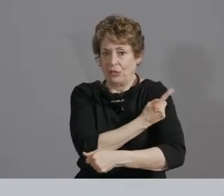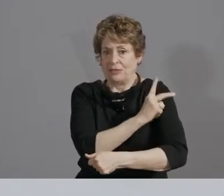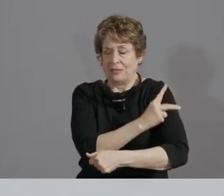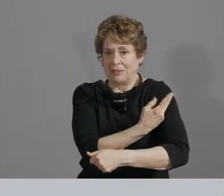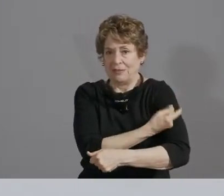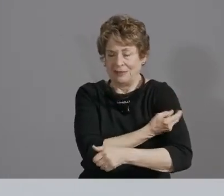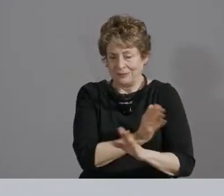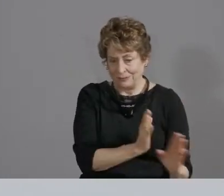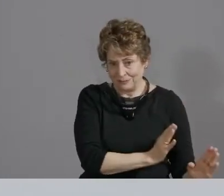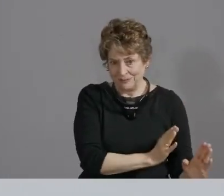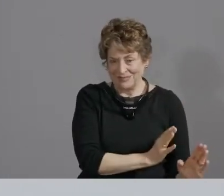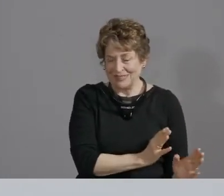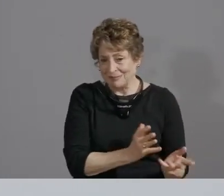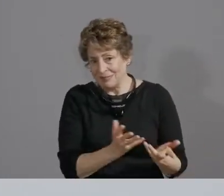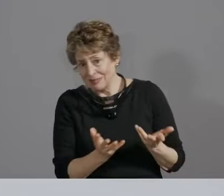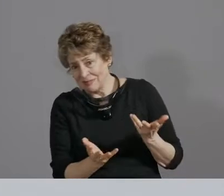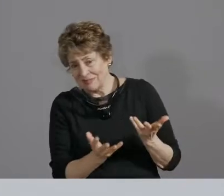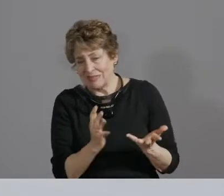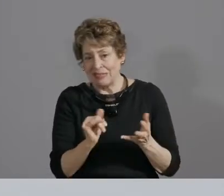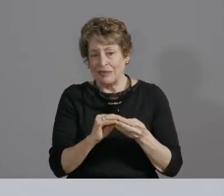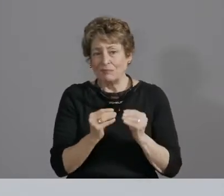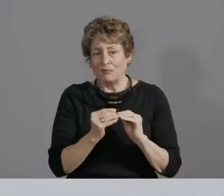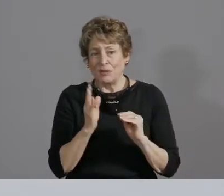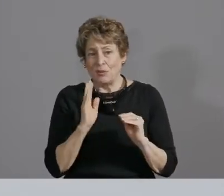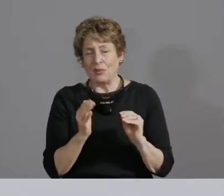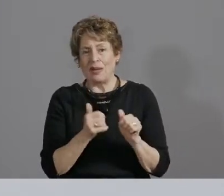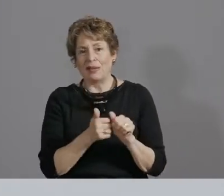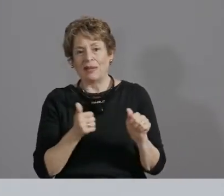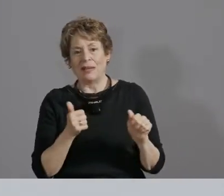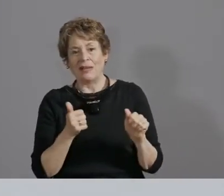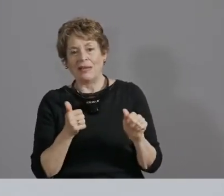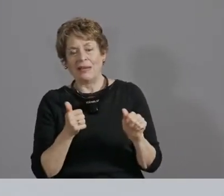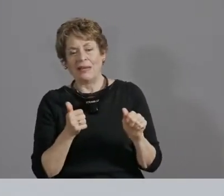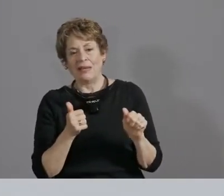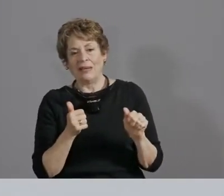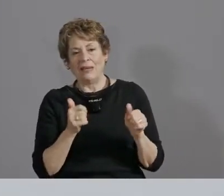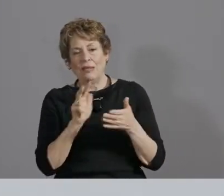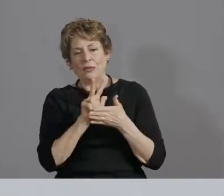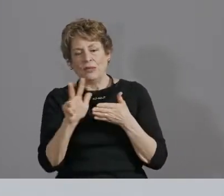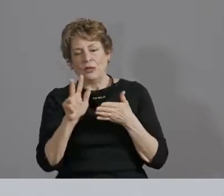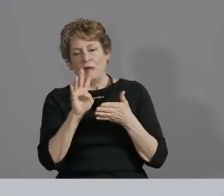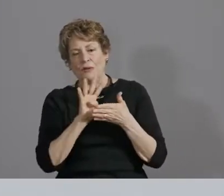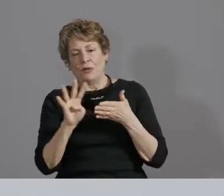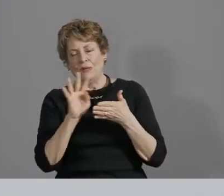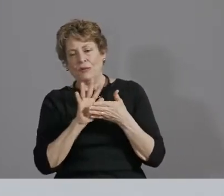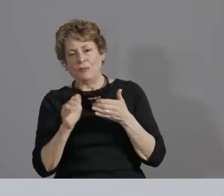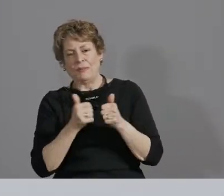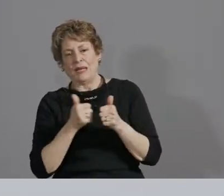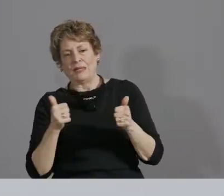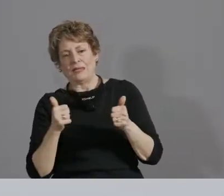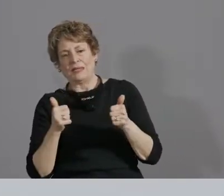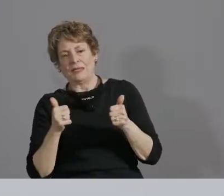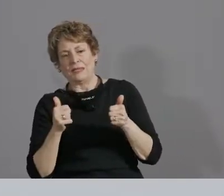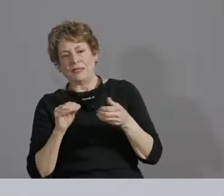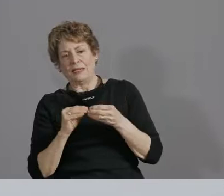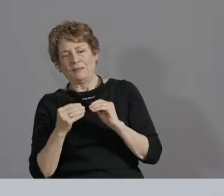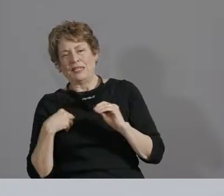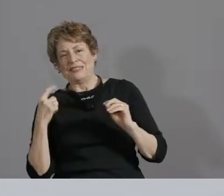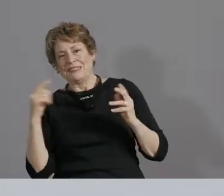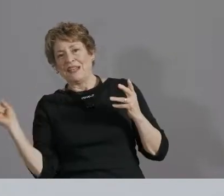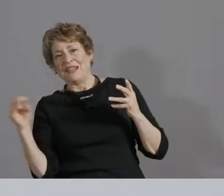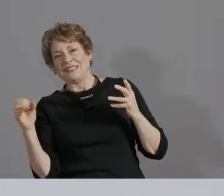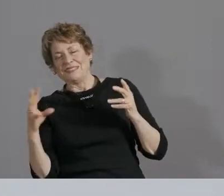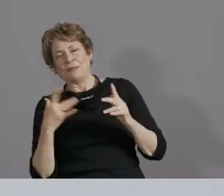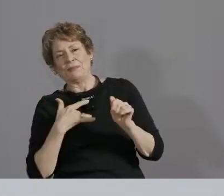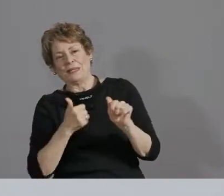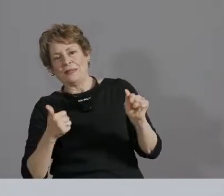behind the other dates that I gave you, if I had to guess in my head. All right, and just one last thing. And